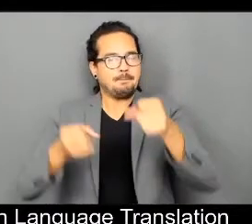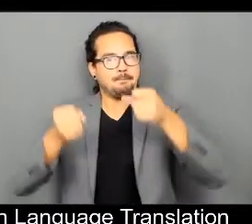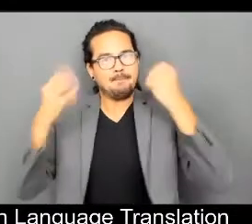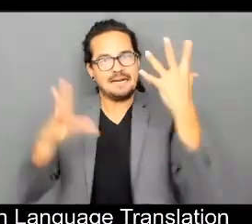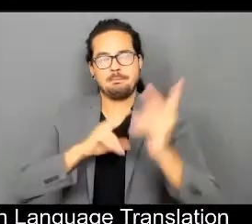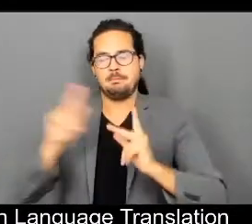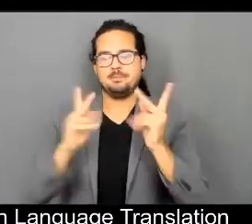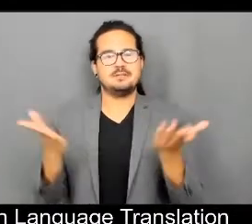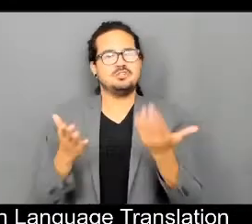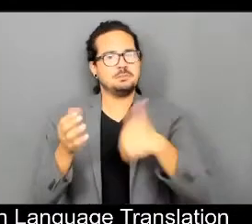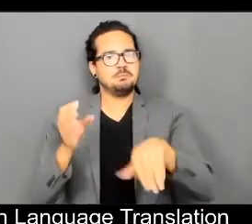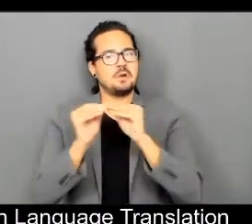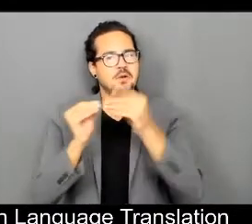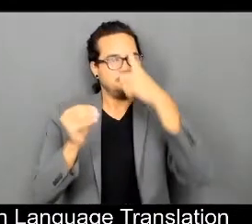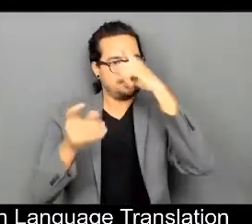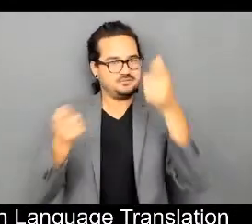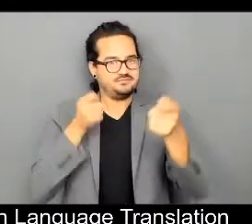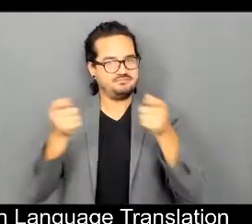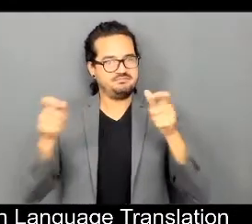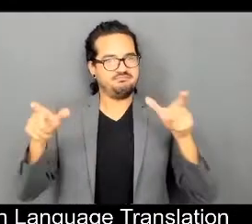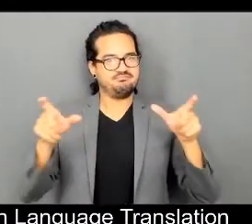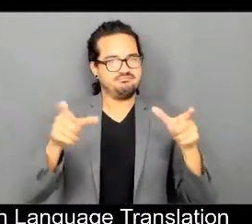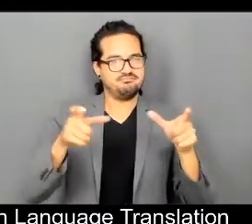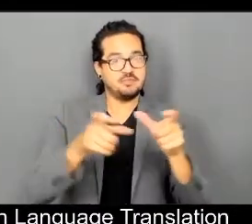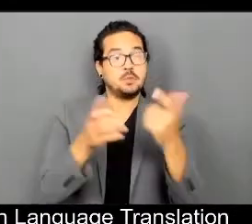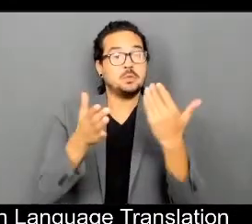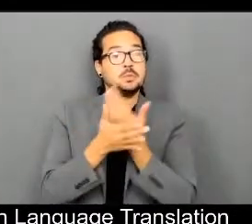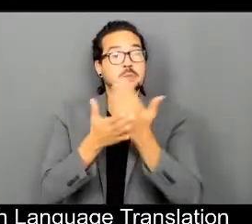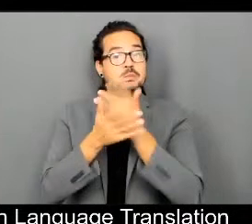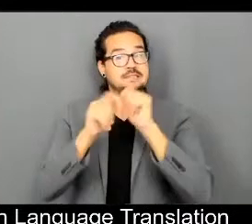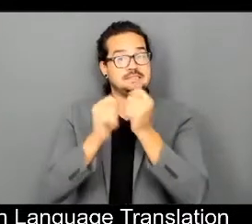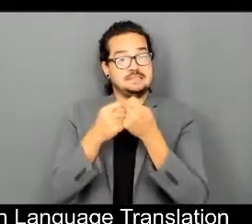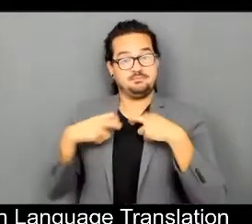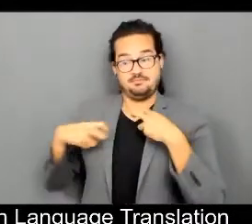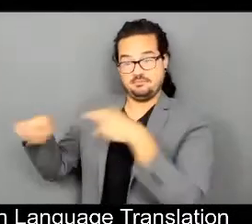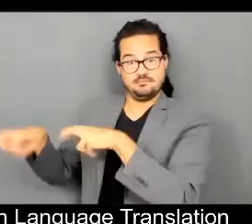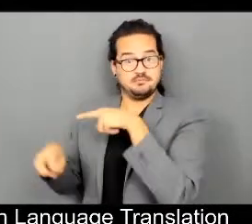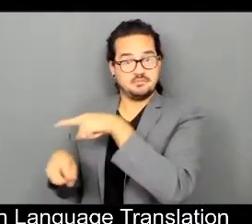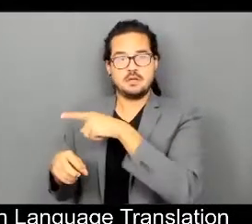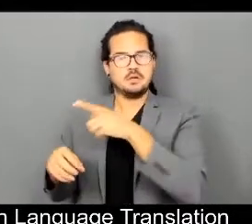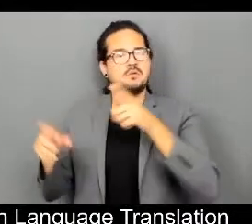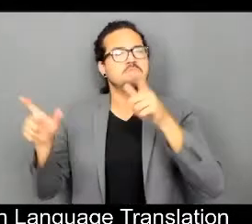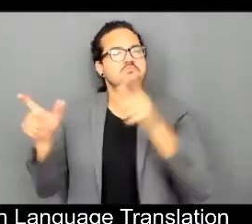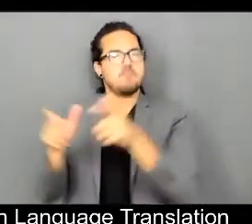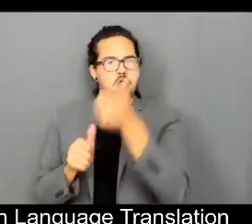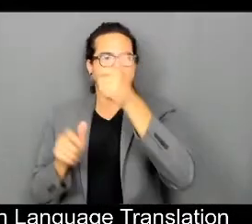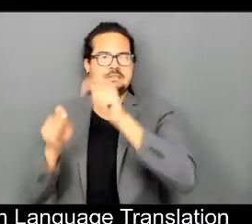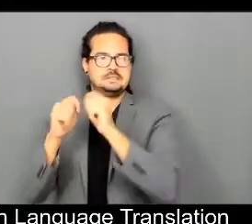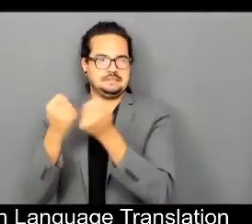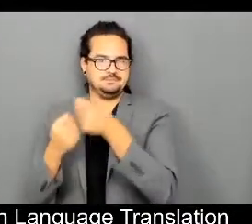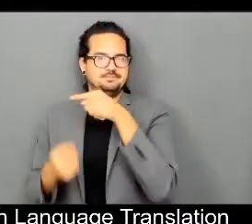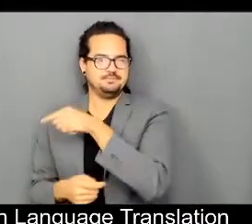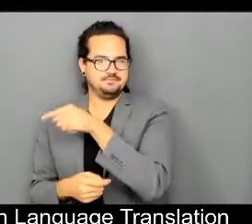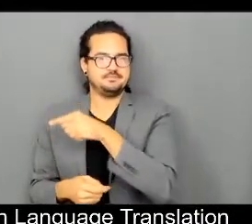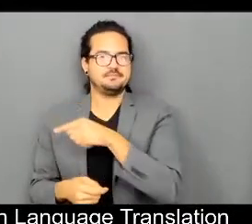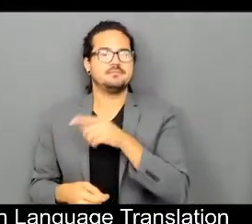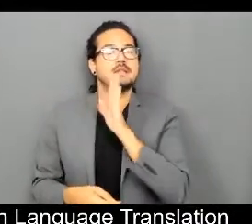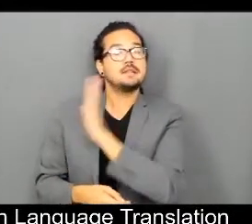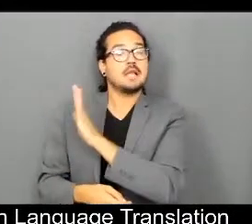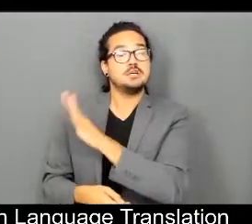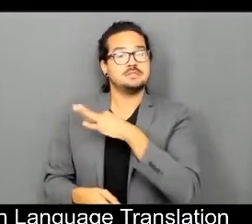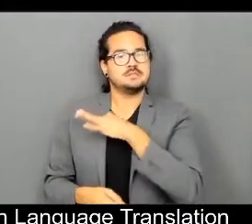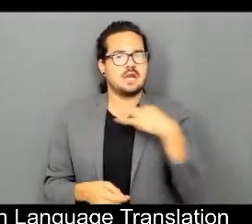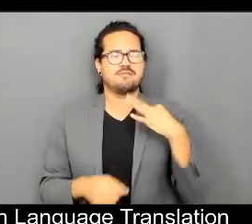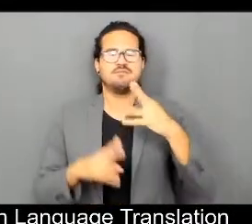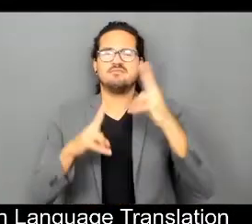in, they don't have as many people, but all their staff are highly qualified. And